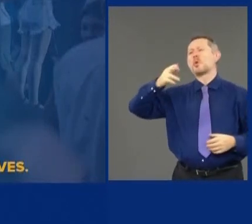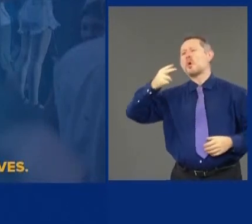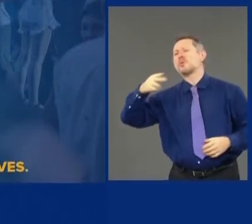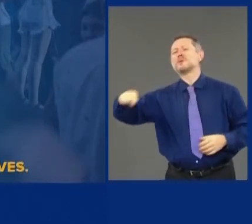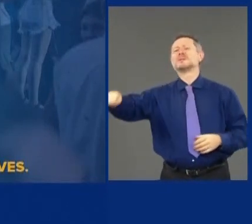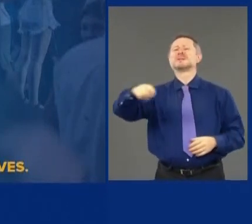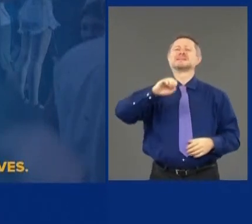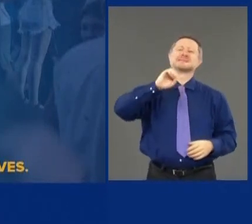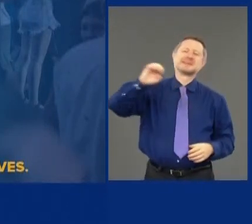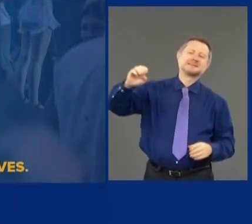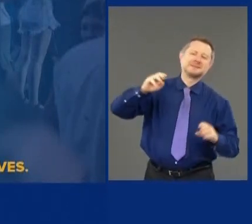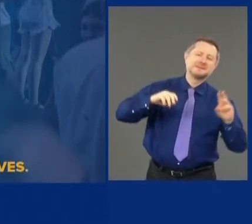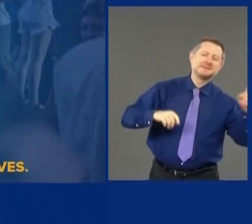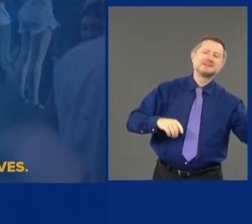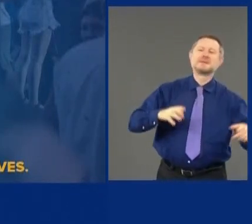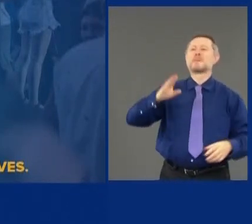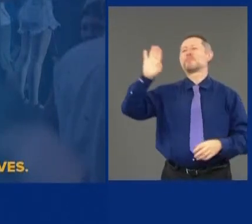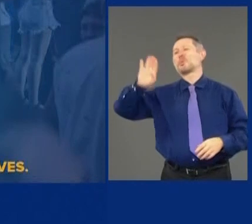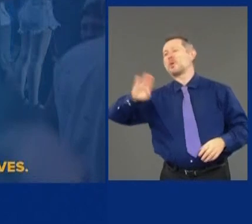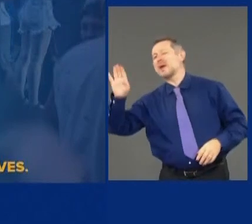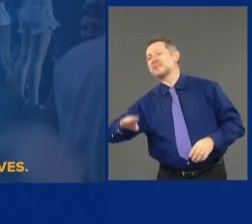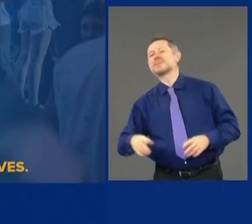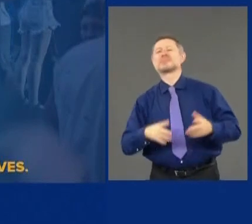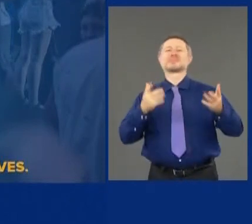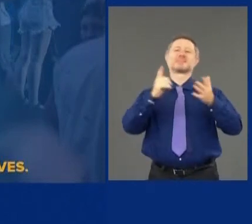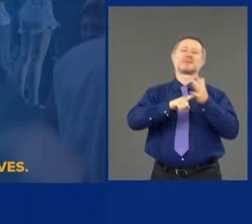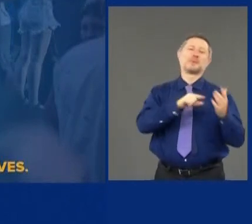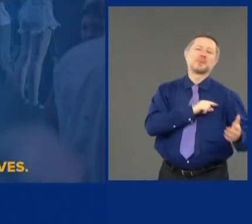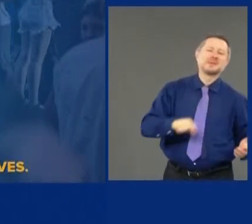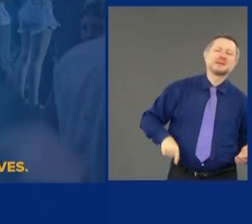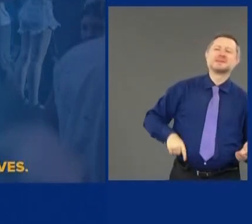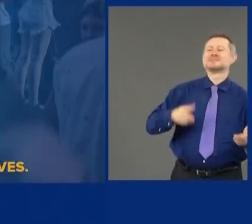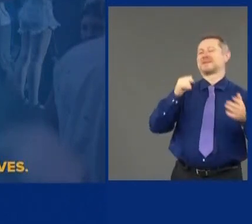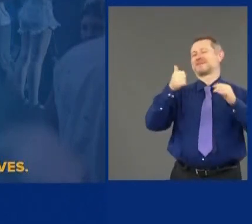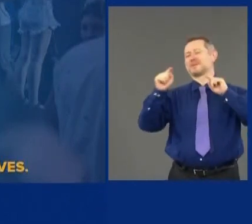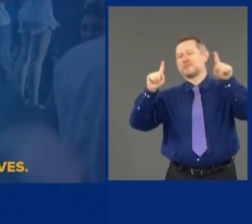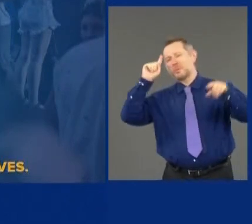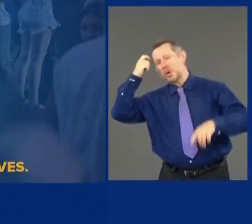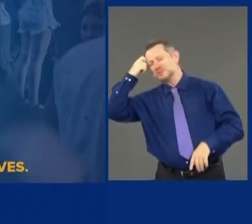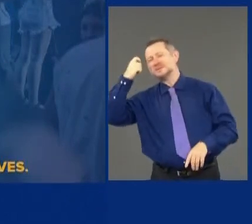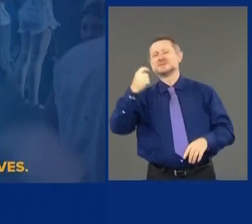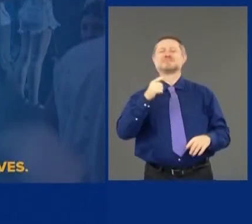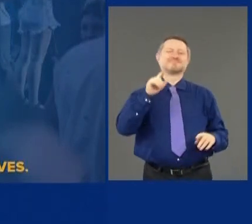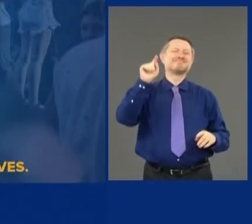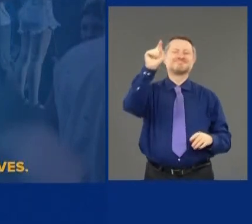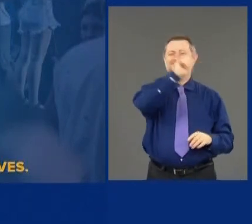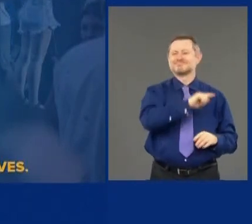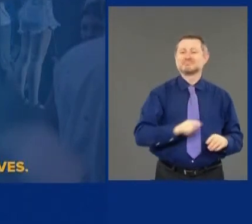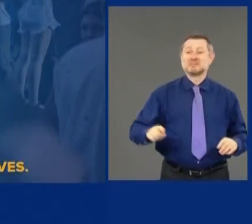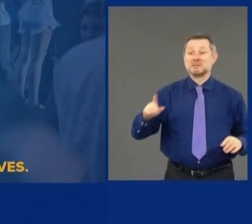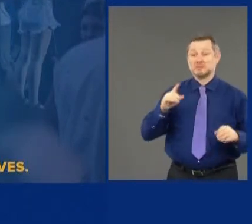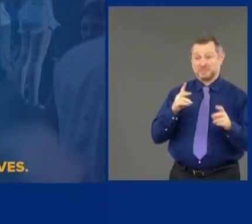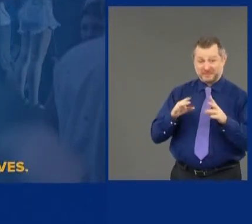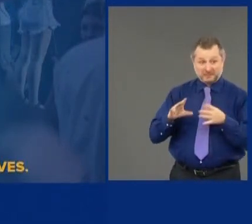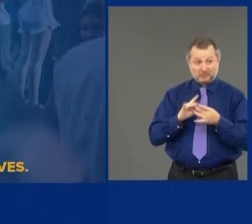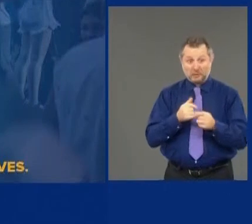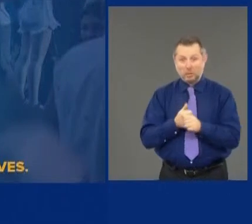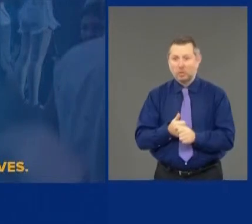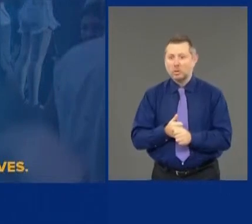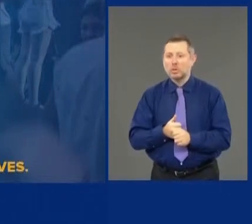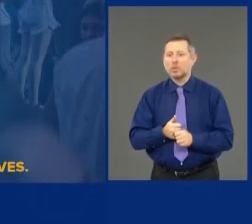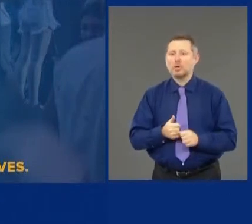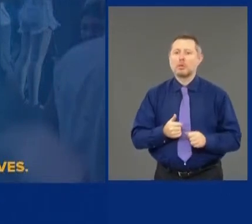to Brooklyn, go to Queens, go to the Bronx. Citizen compliance is slipping. I get